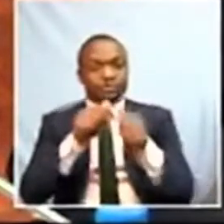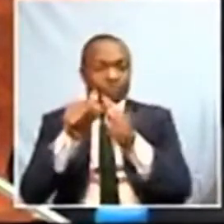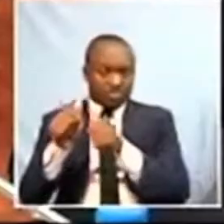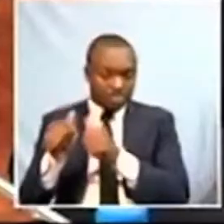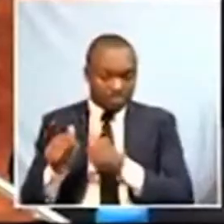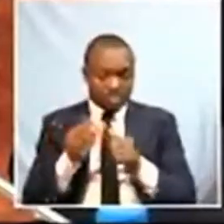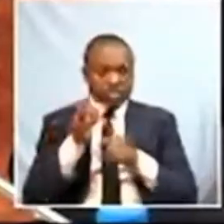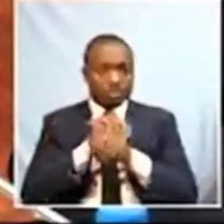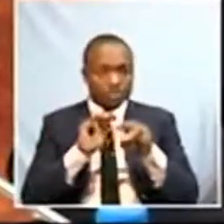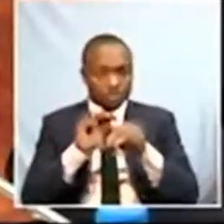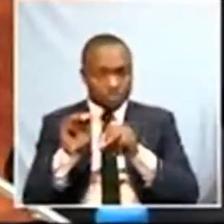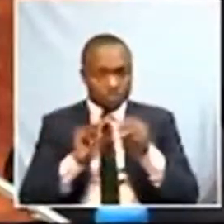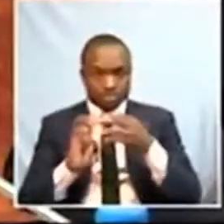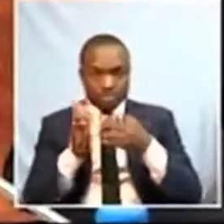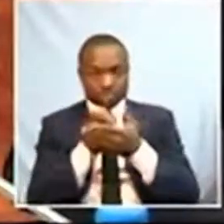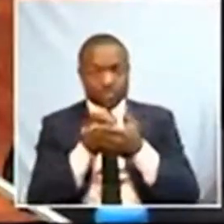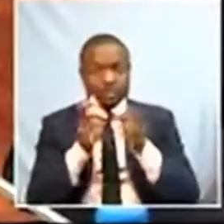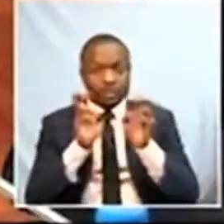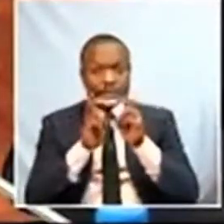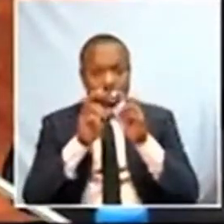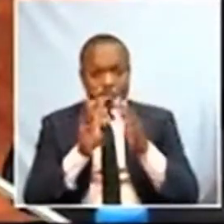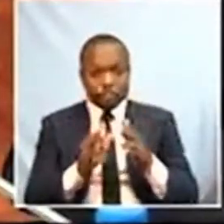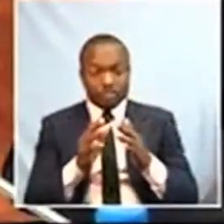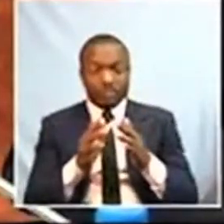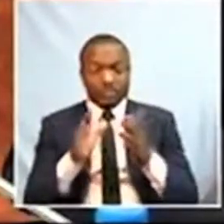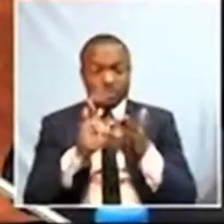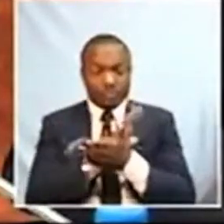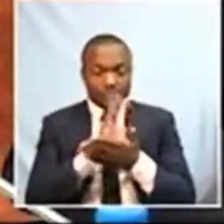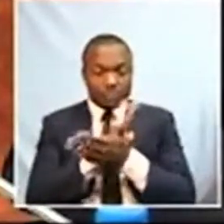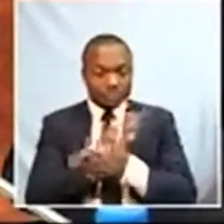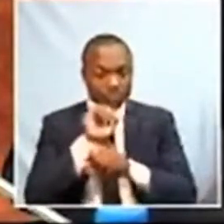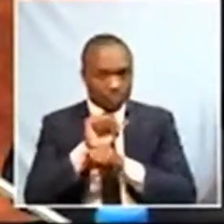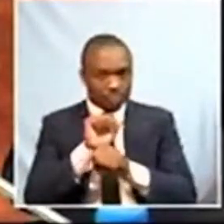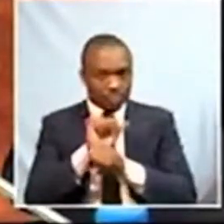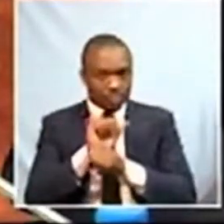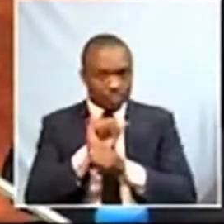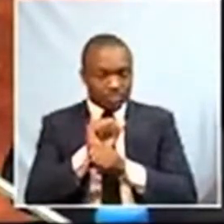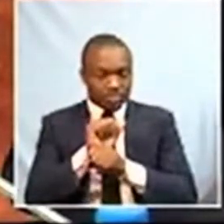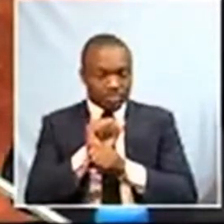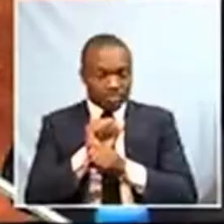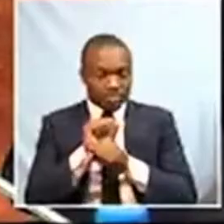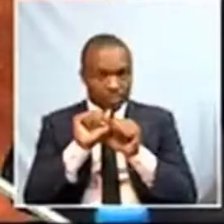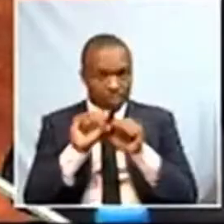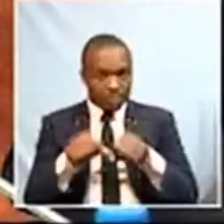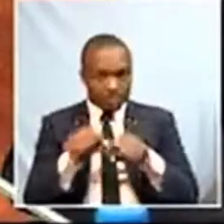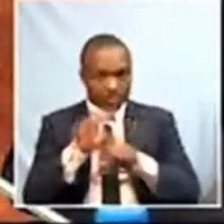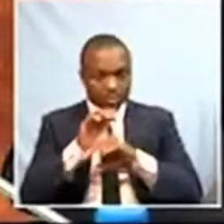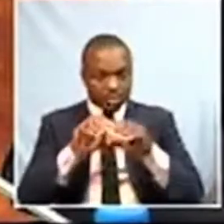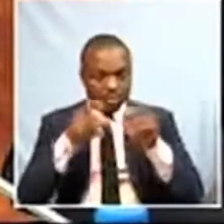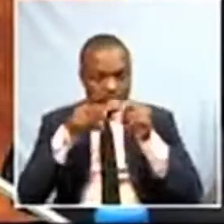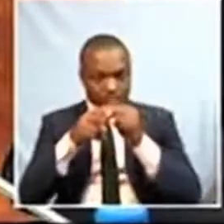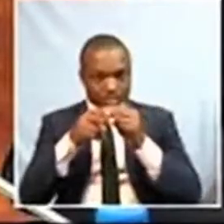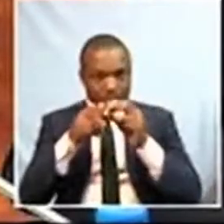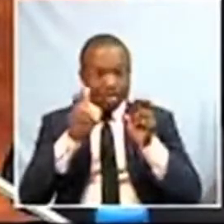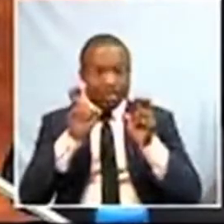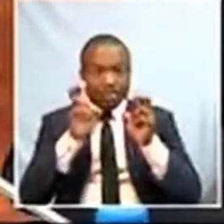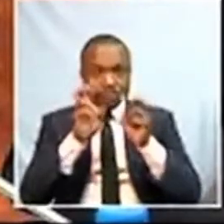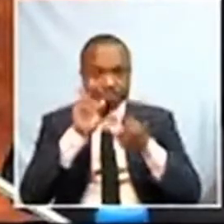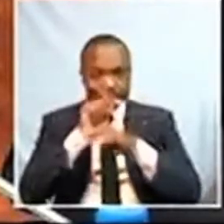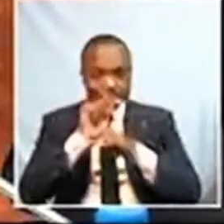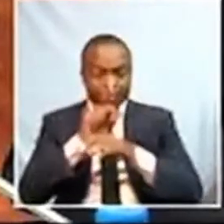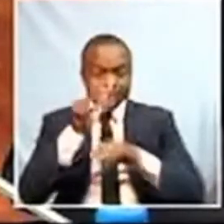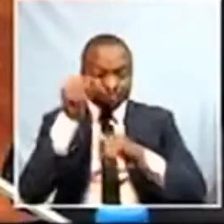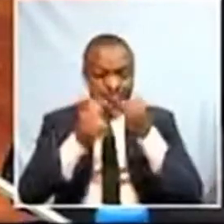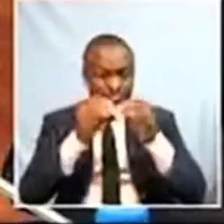taken. Management engaged the contractors to expedite works or risk termination. The projects were completed and handed